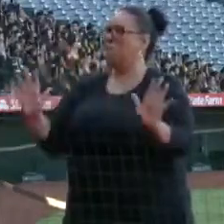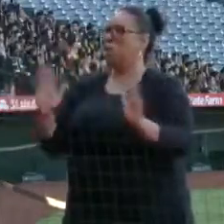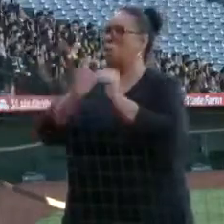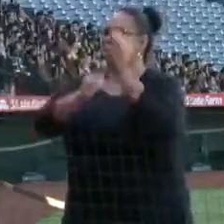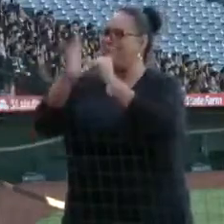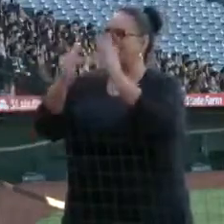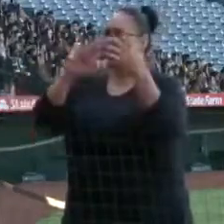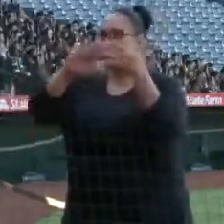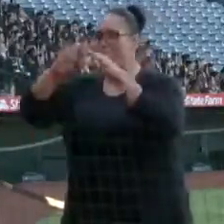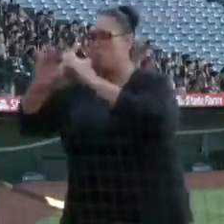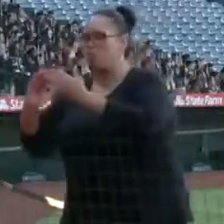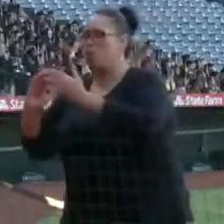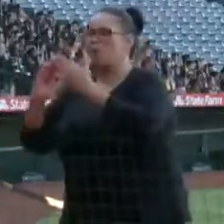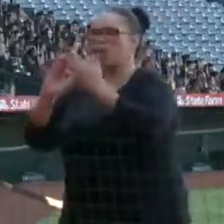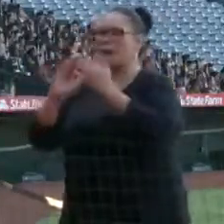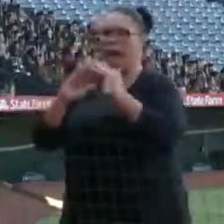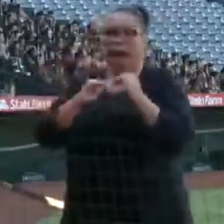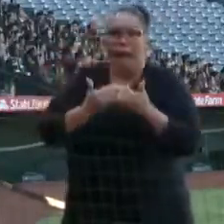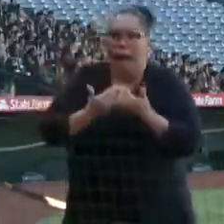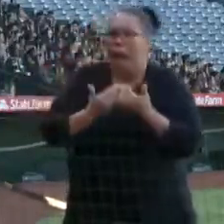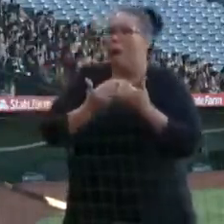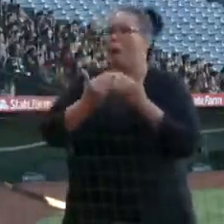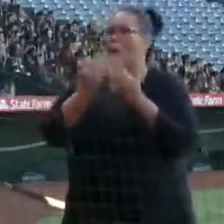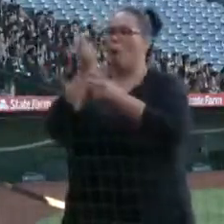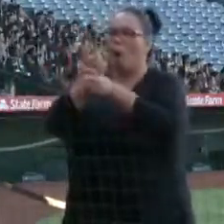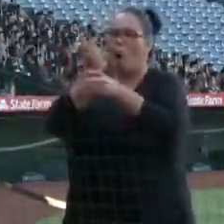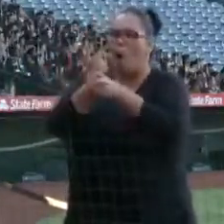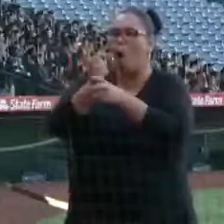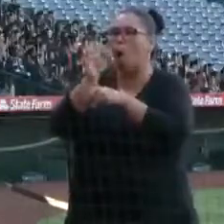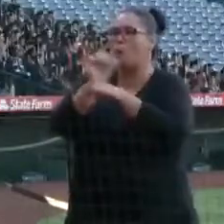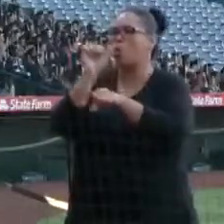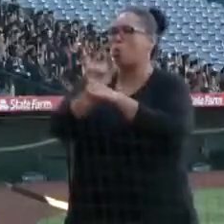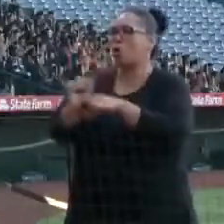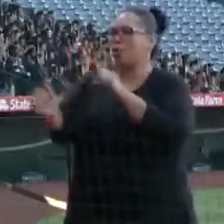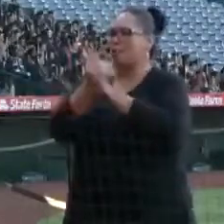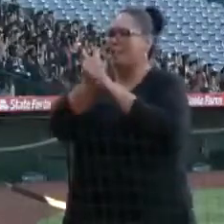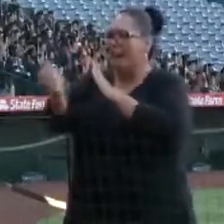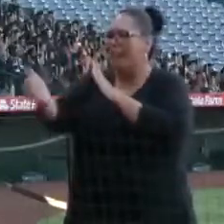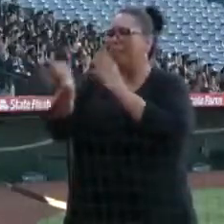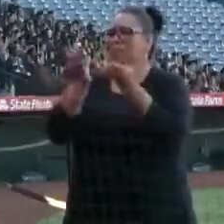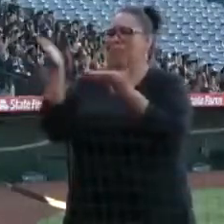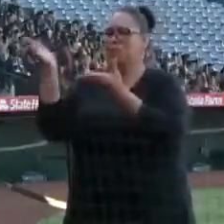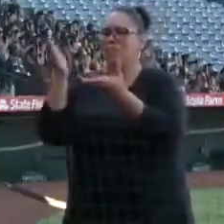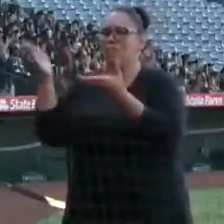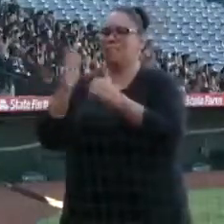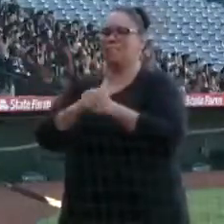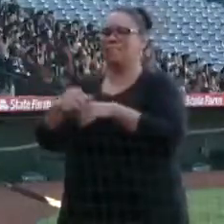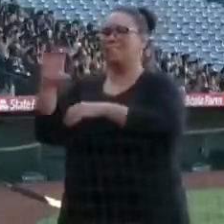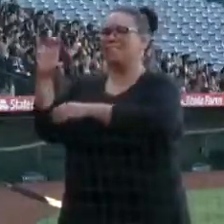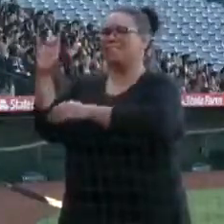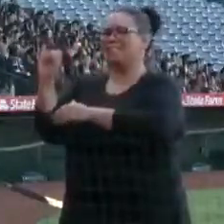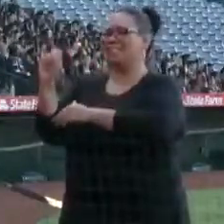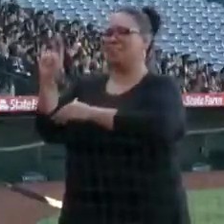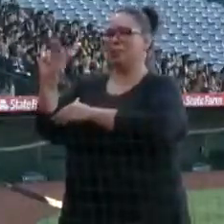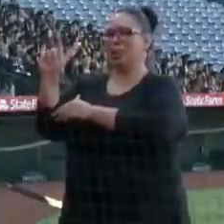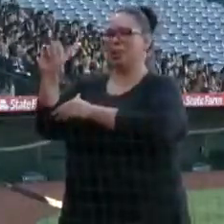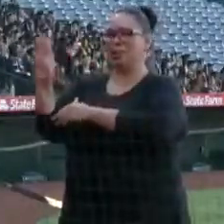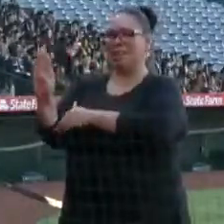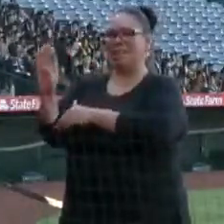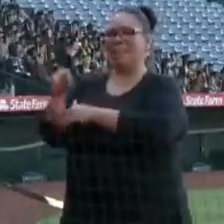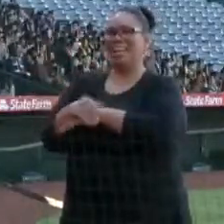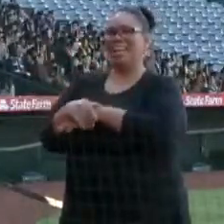hard work, talent, and service. On behalf of CSULB alumni, I would